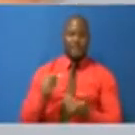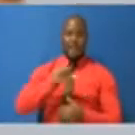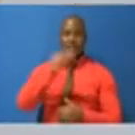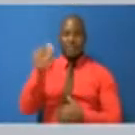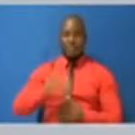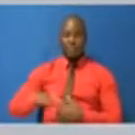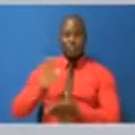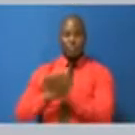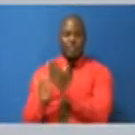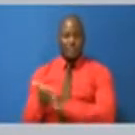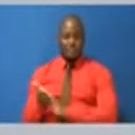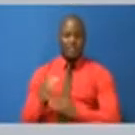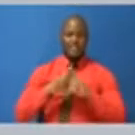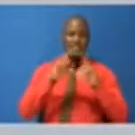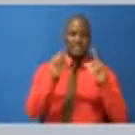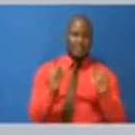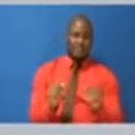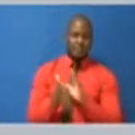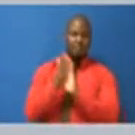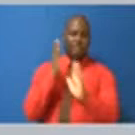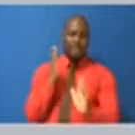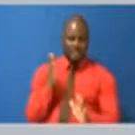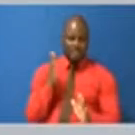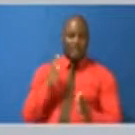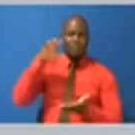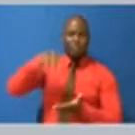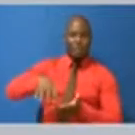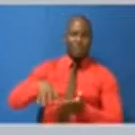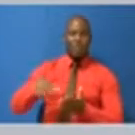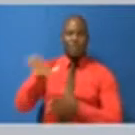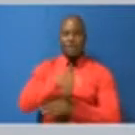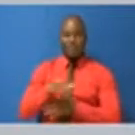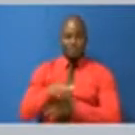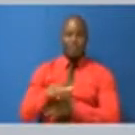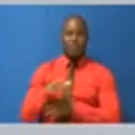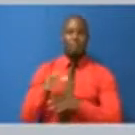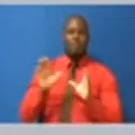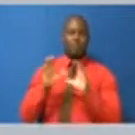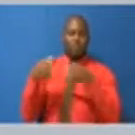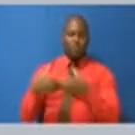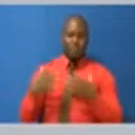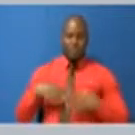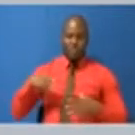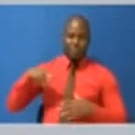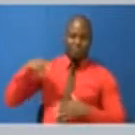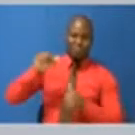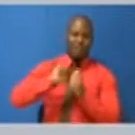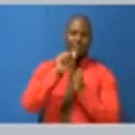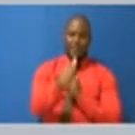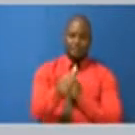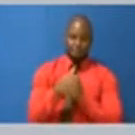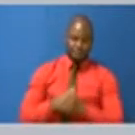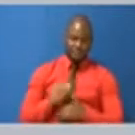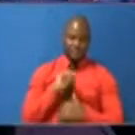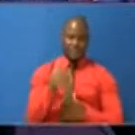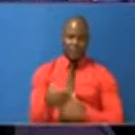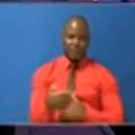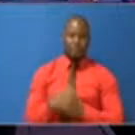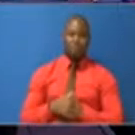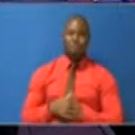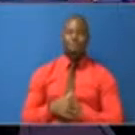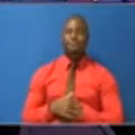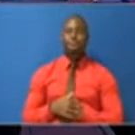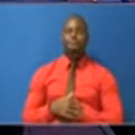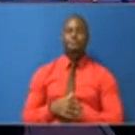other side without saying that the bus bus stop or the stage will be at global and then people have walked all the way to town